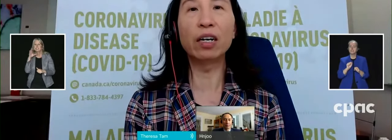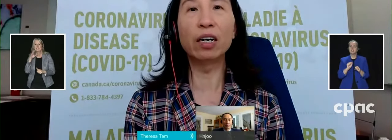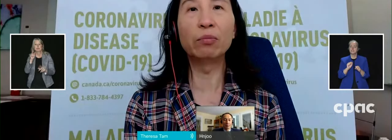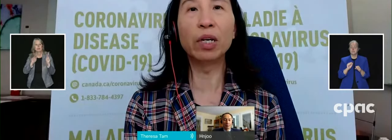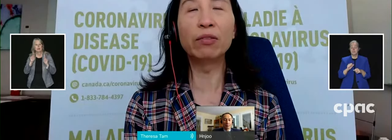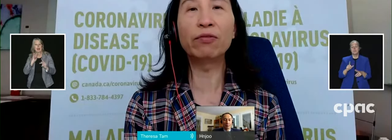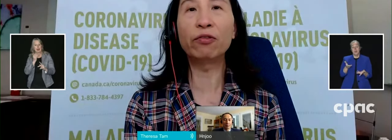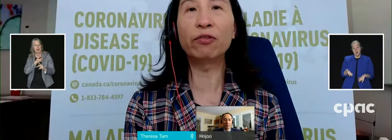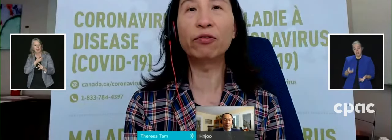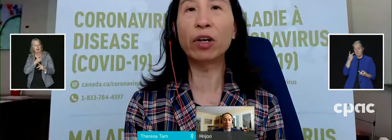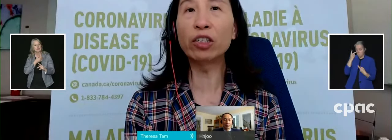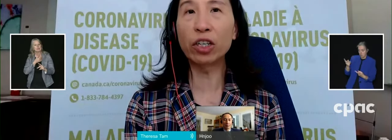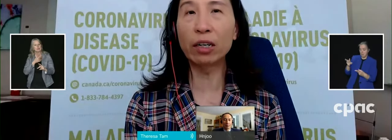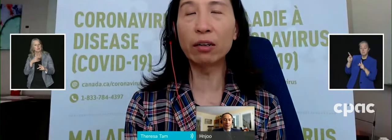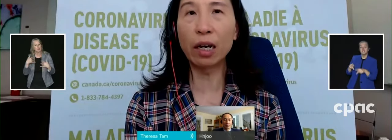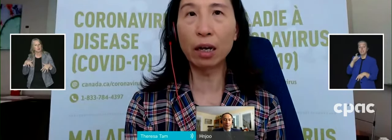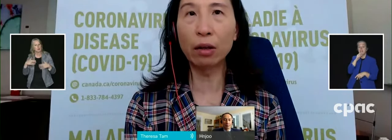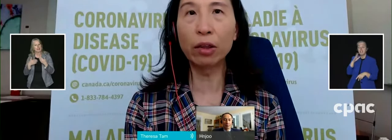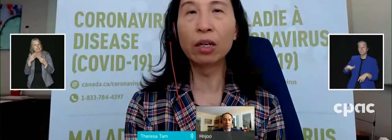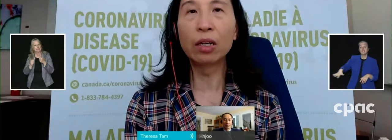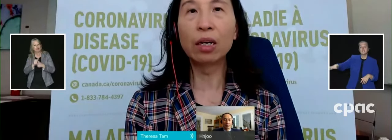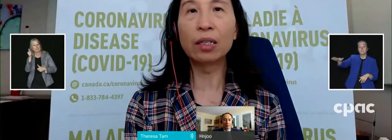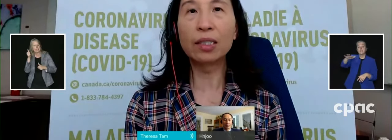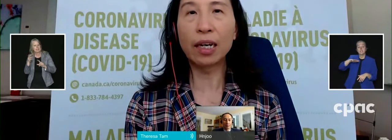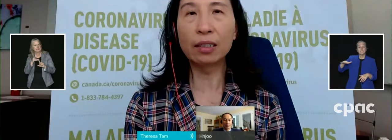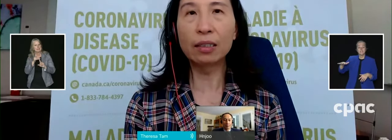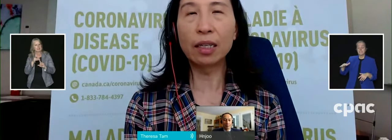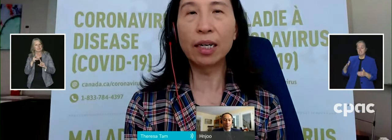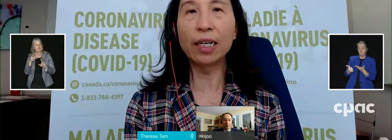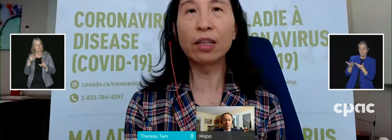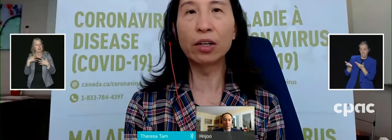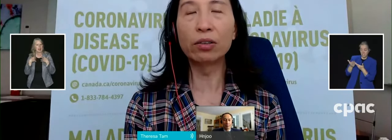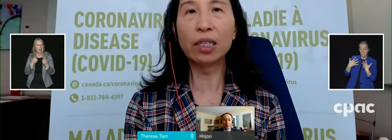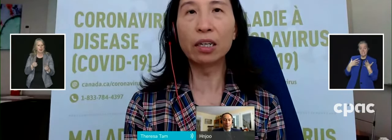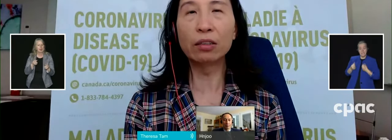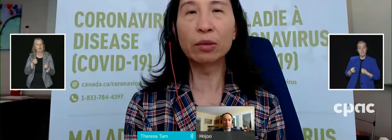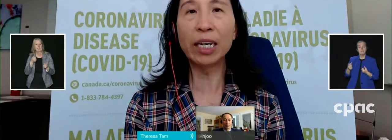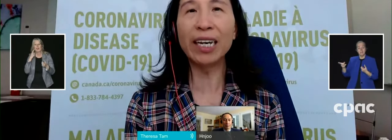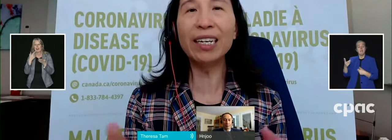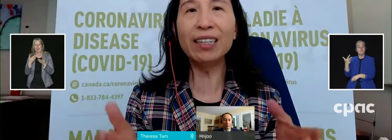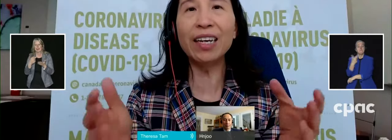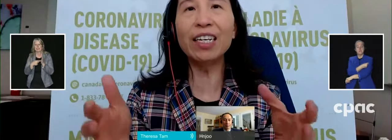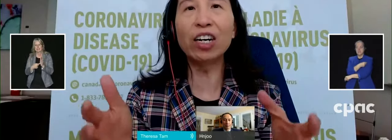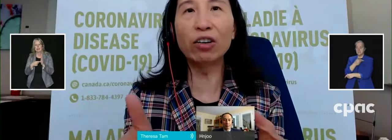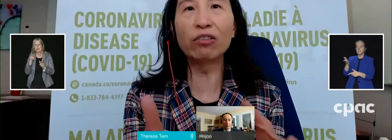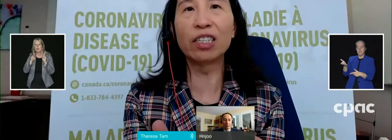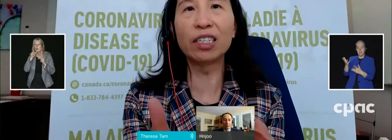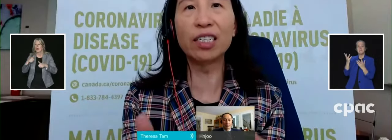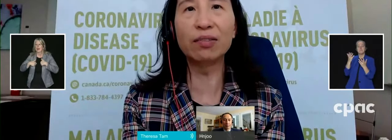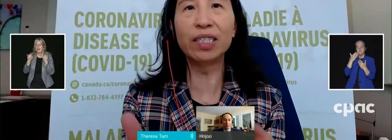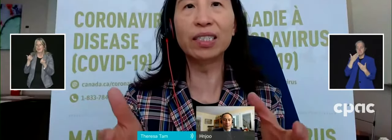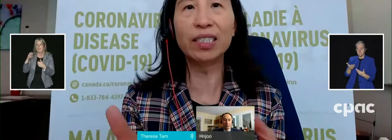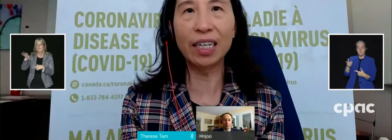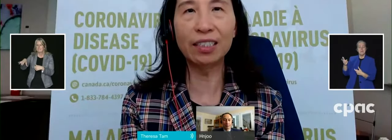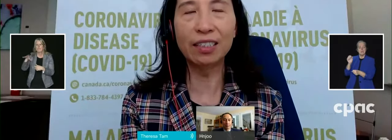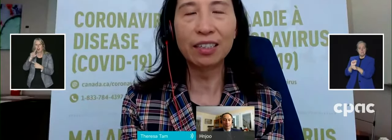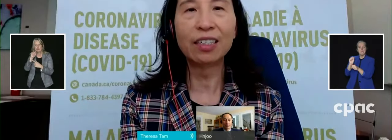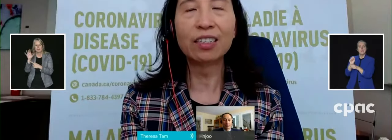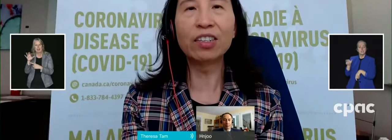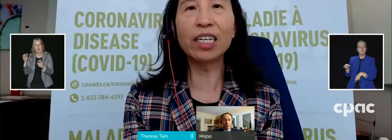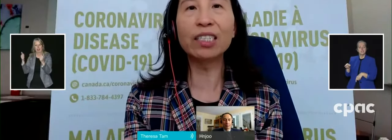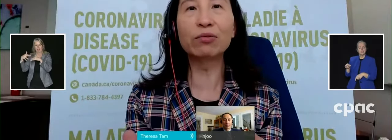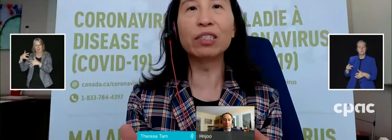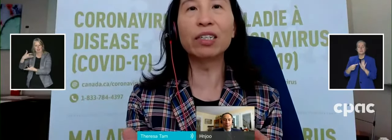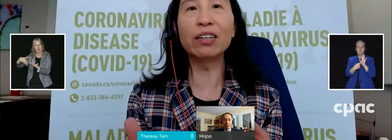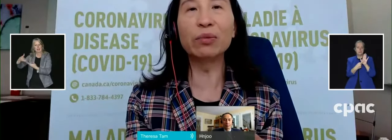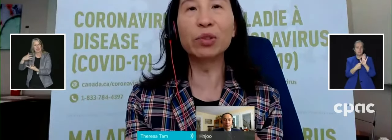have a fragile health status, like those in long-term care in a congregate living setting. So